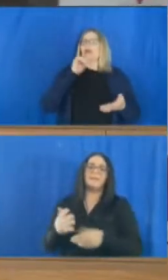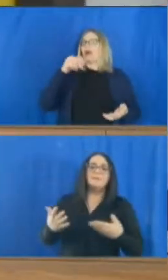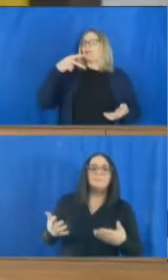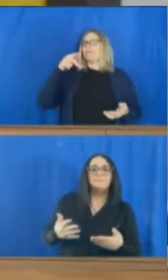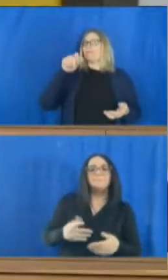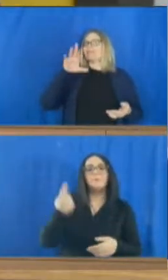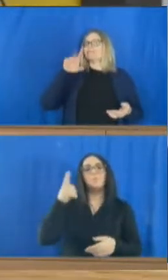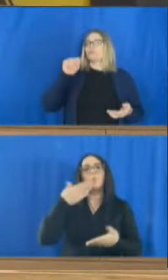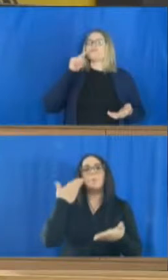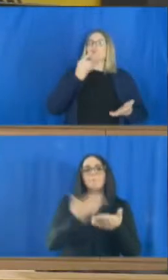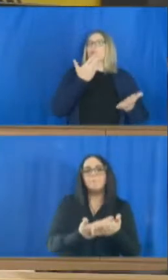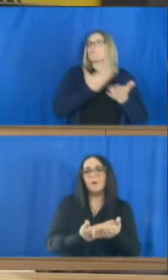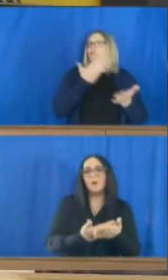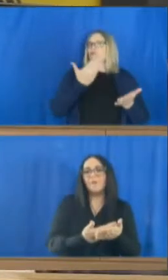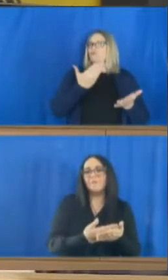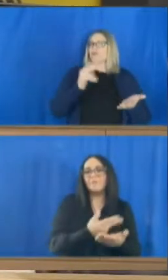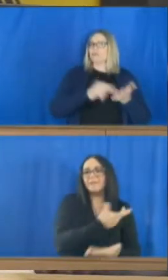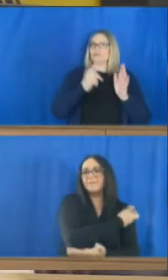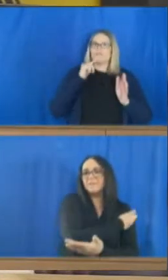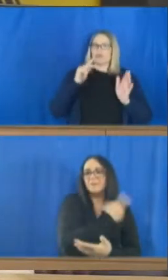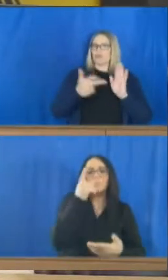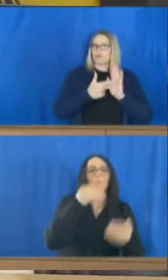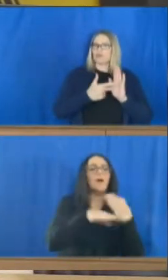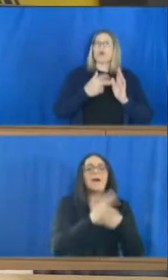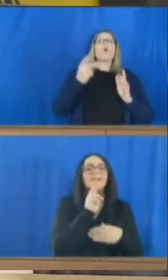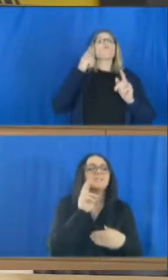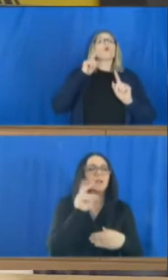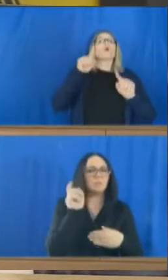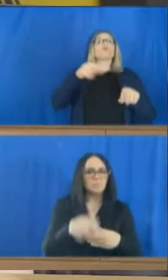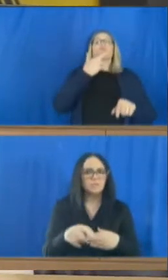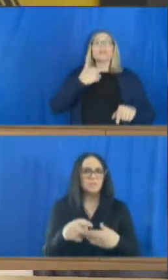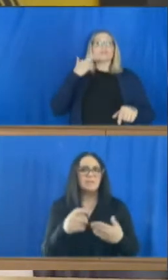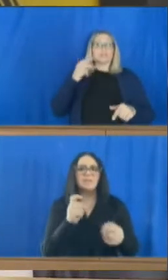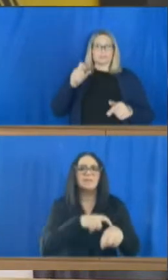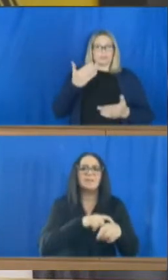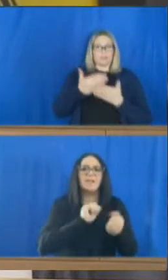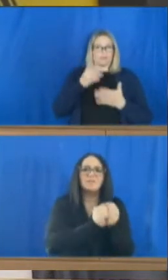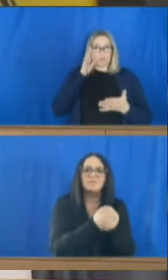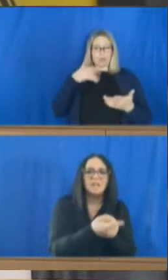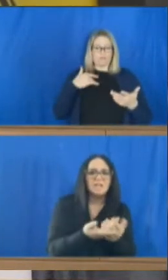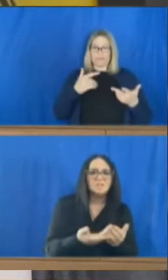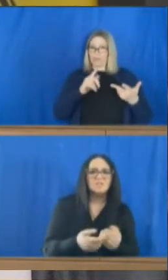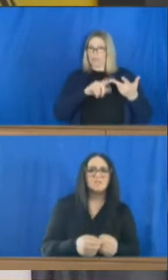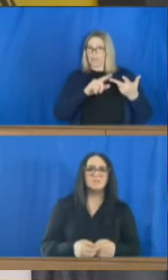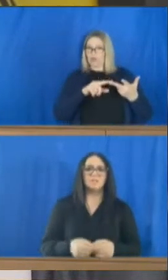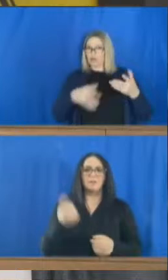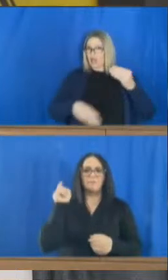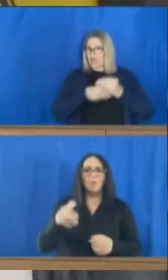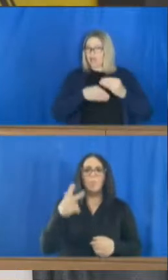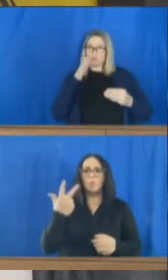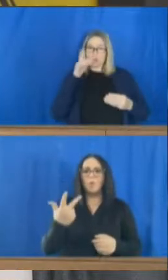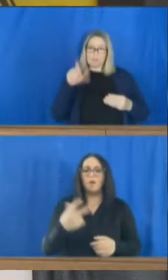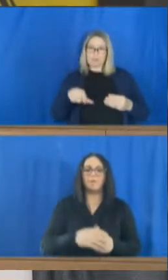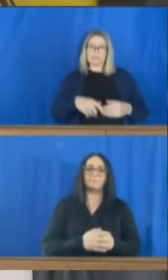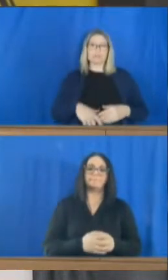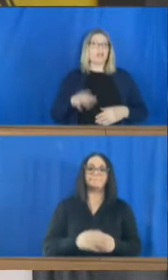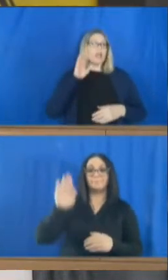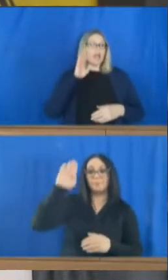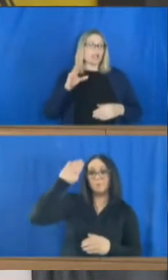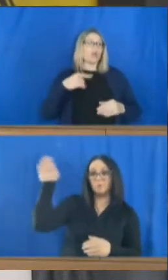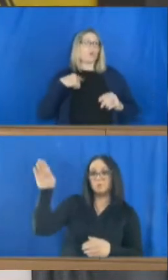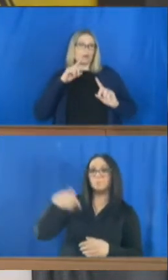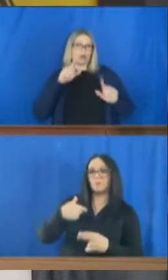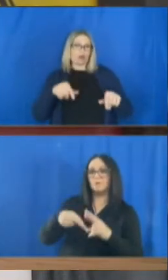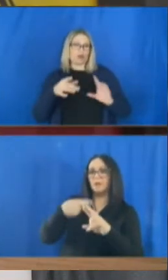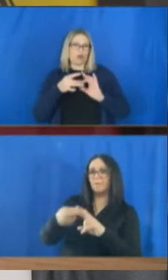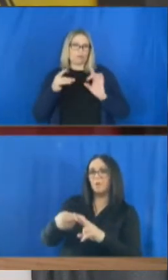is having that booster, again, against the Omicron variant and against being hospitalized with the Omicron variant. So whatever